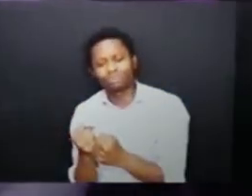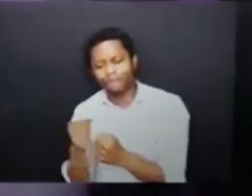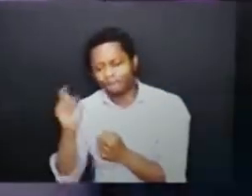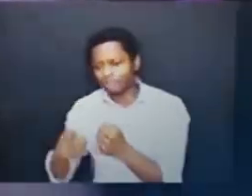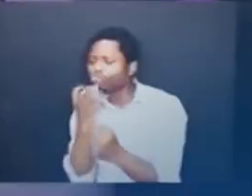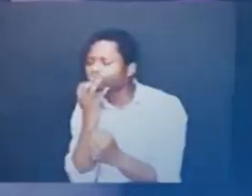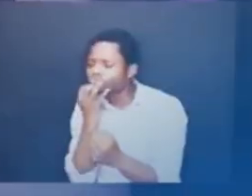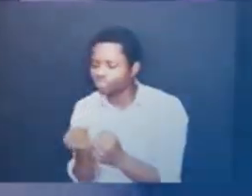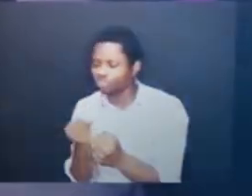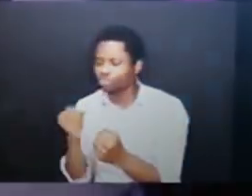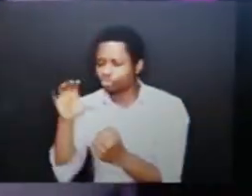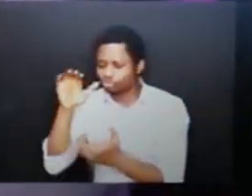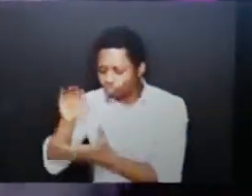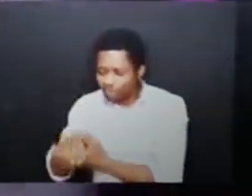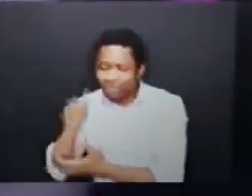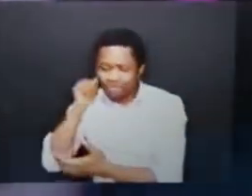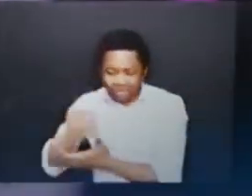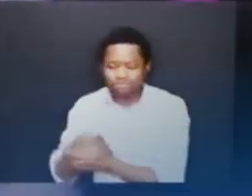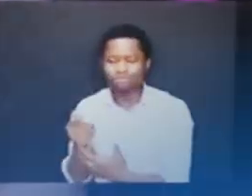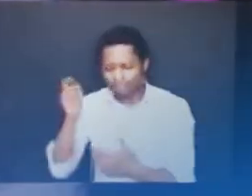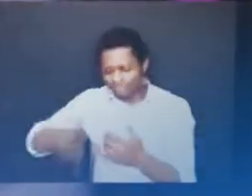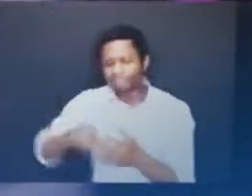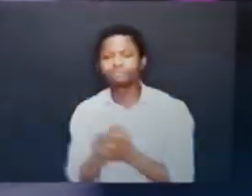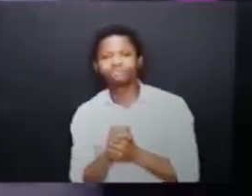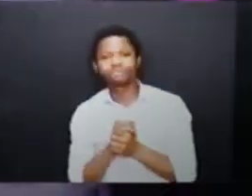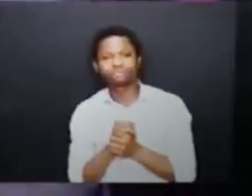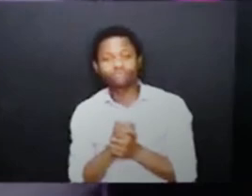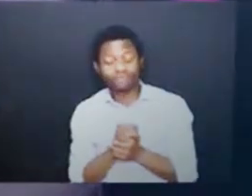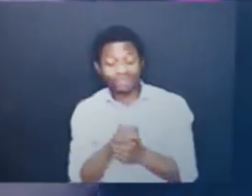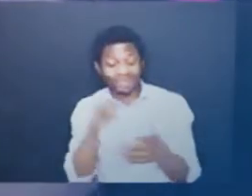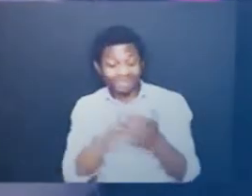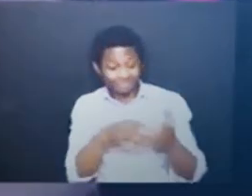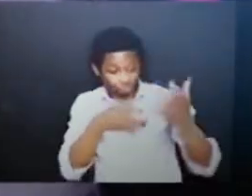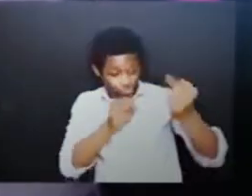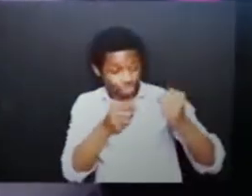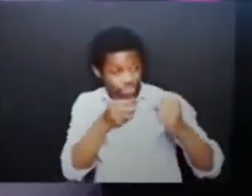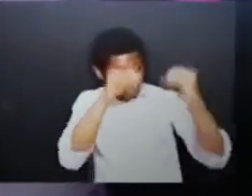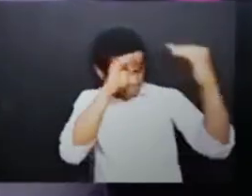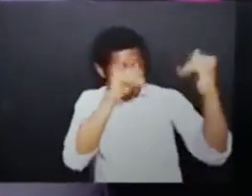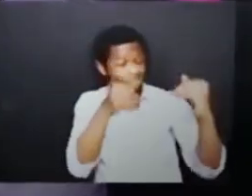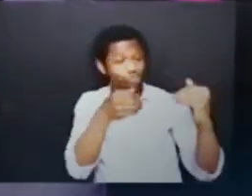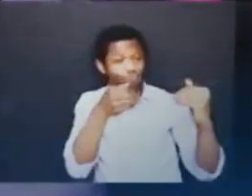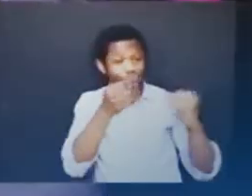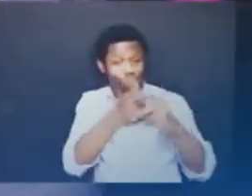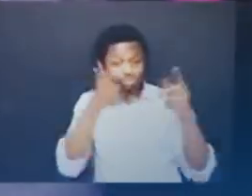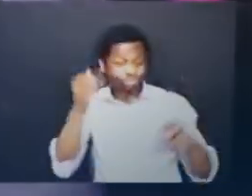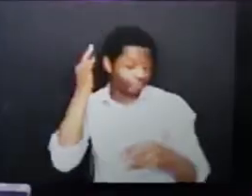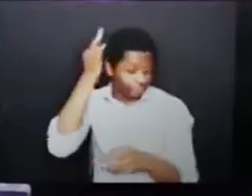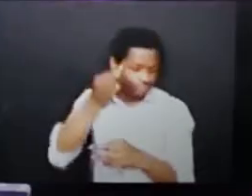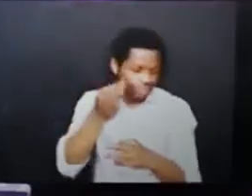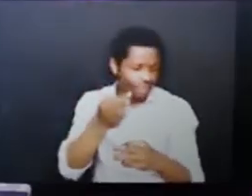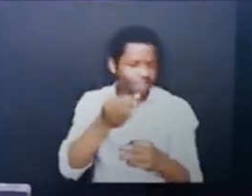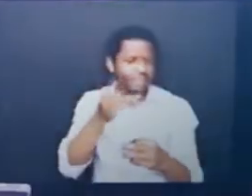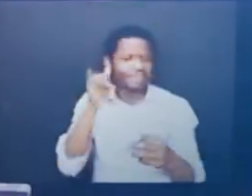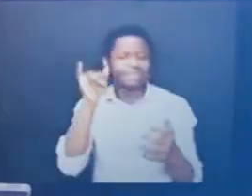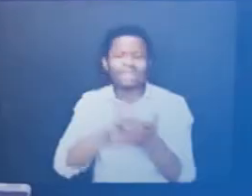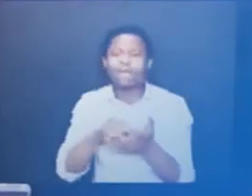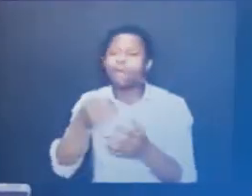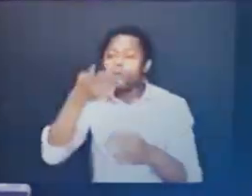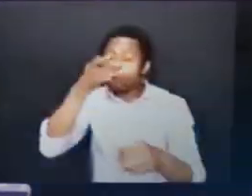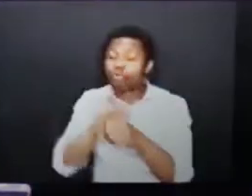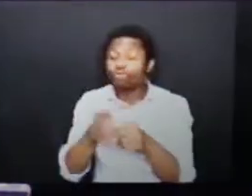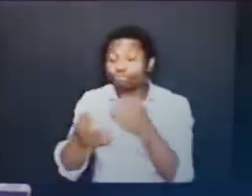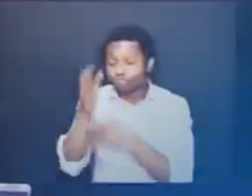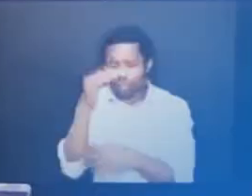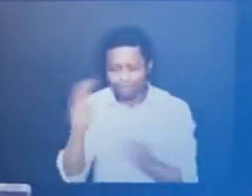trust and expectation of this great future and this promise of God should encourage us to raise our children